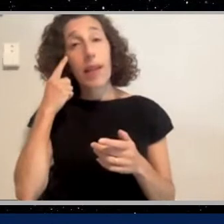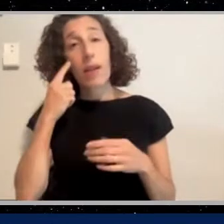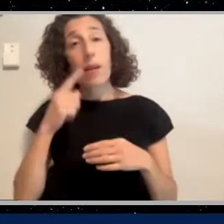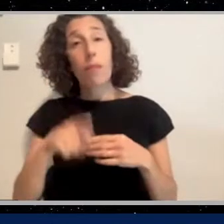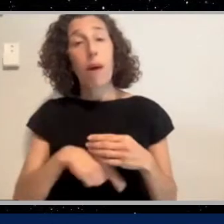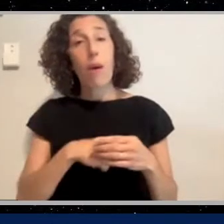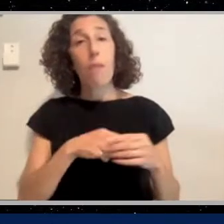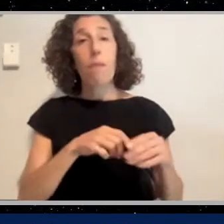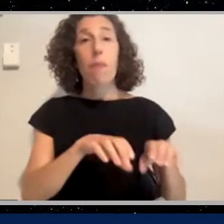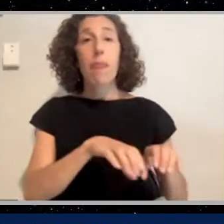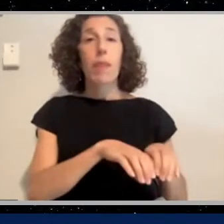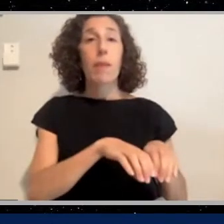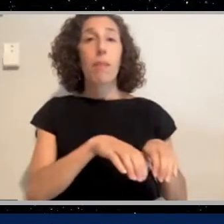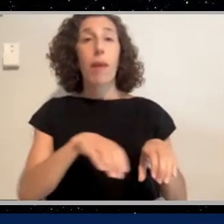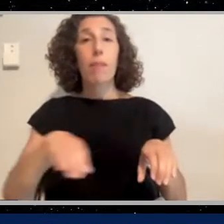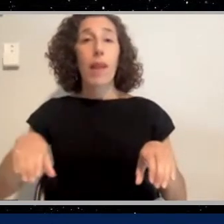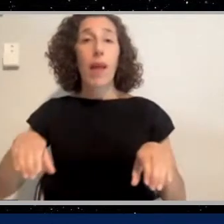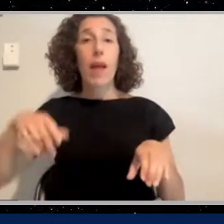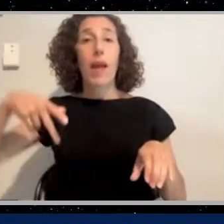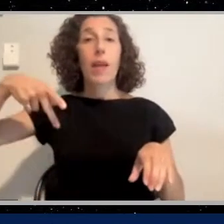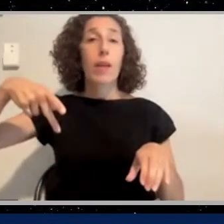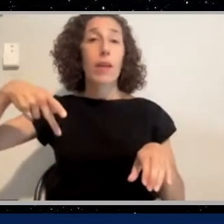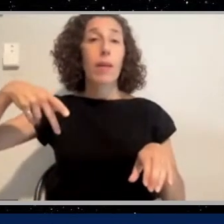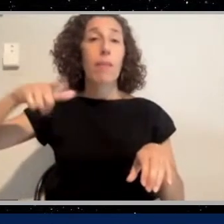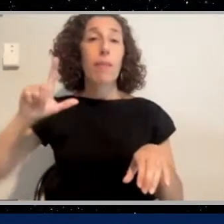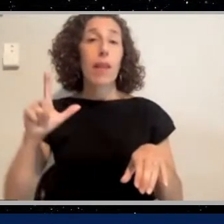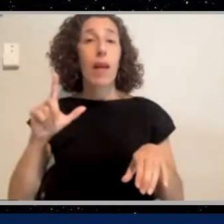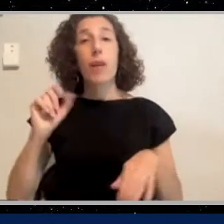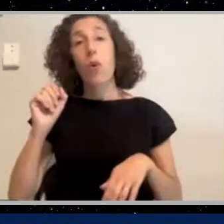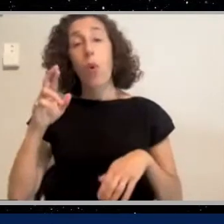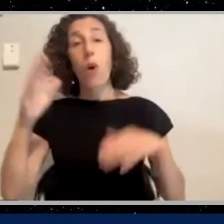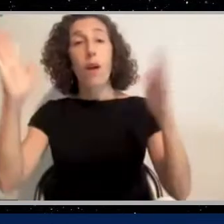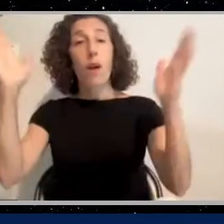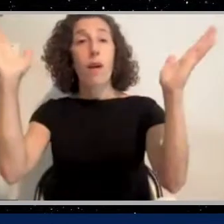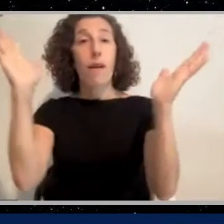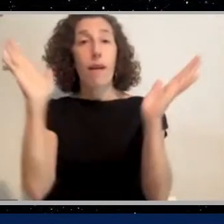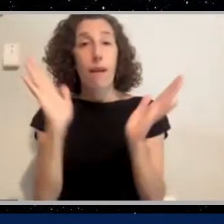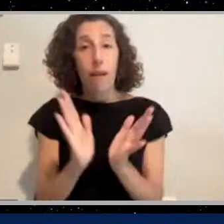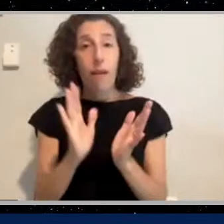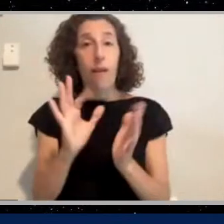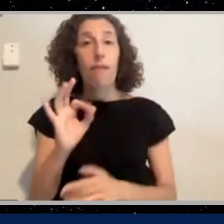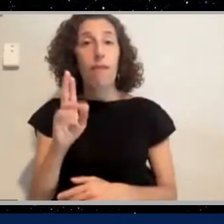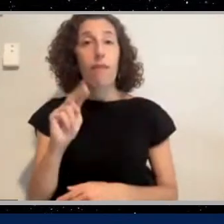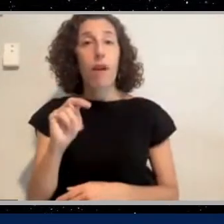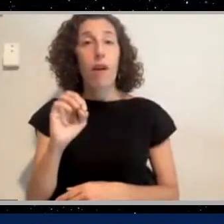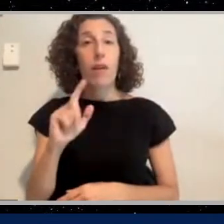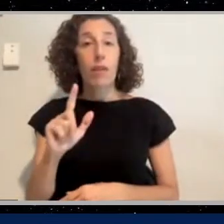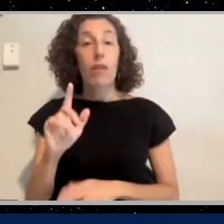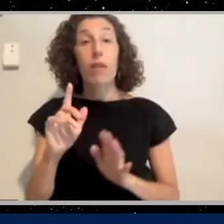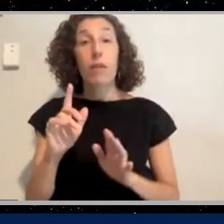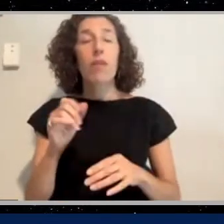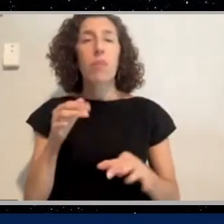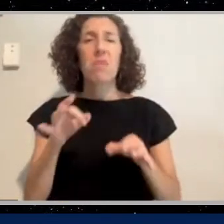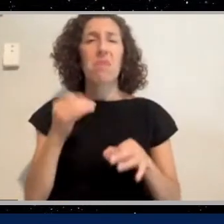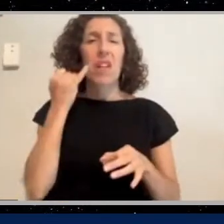funnel, ESIP is kind of the widest point in the funnel. And that means